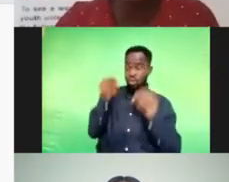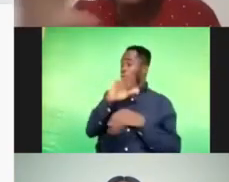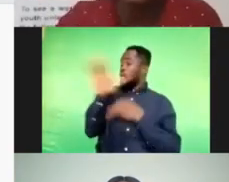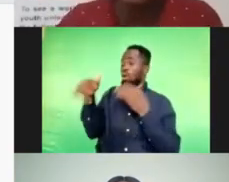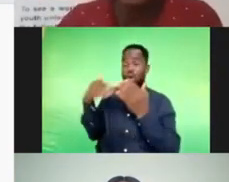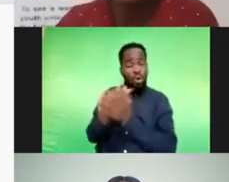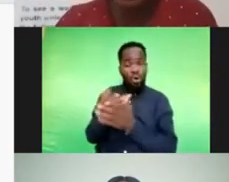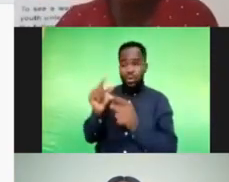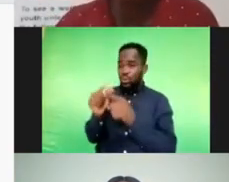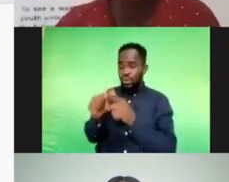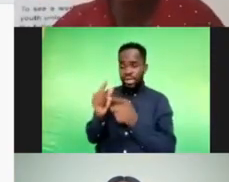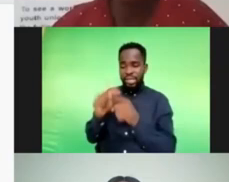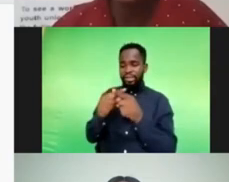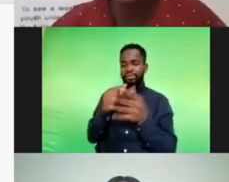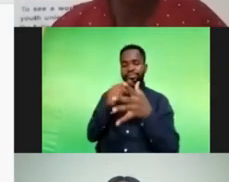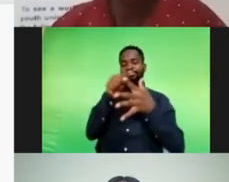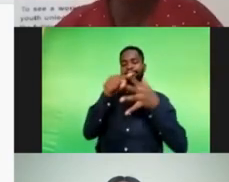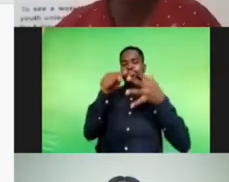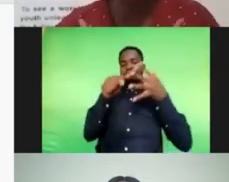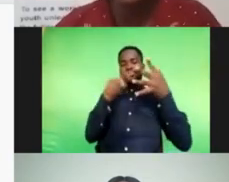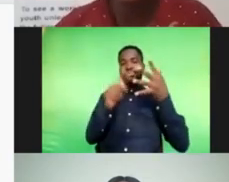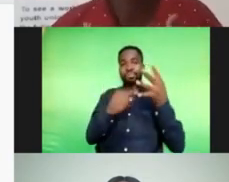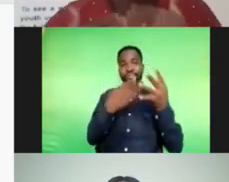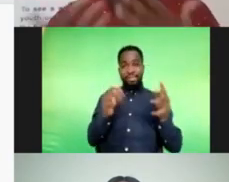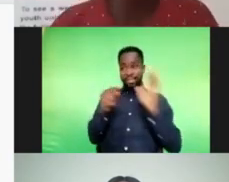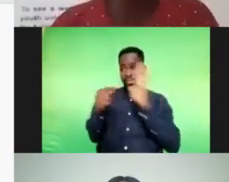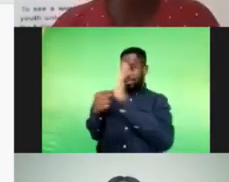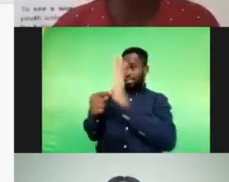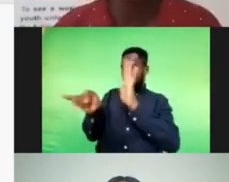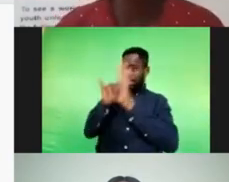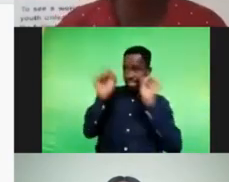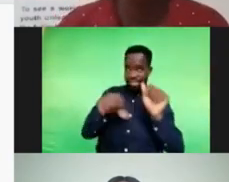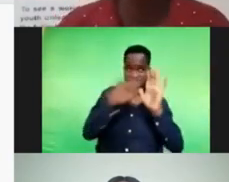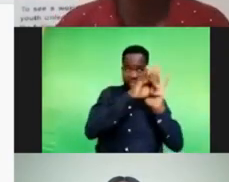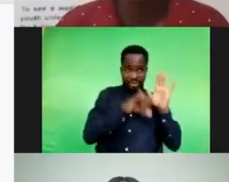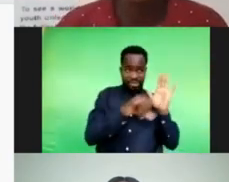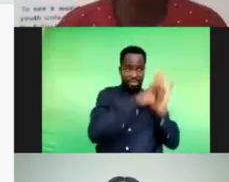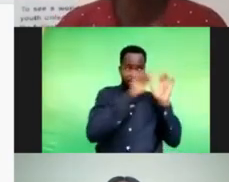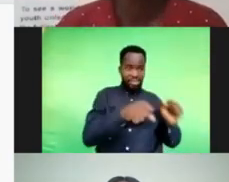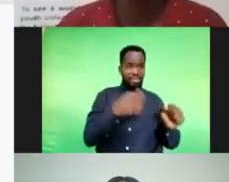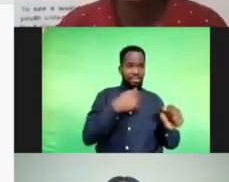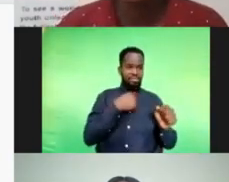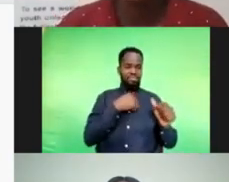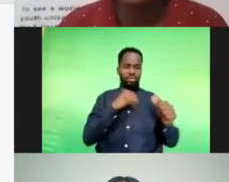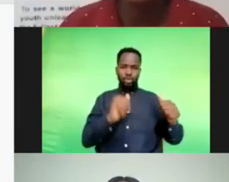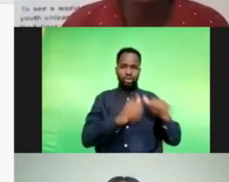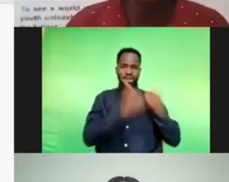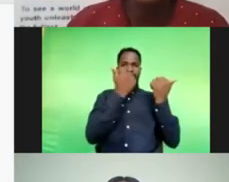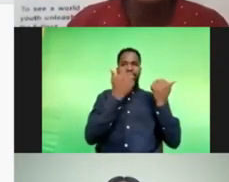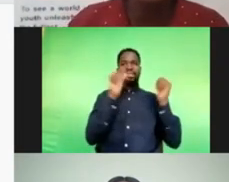the items around the household, but they will still find challenge in expressing themselves, or they will still